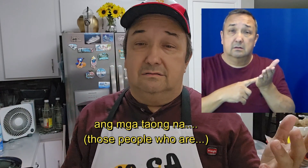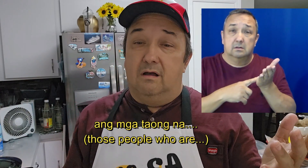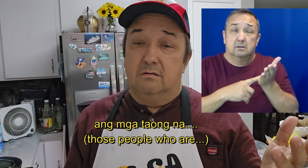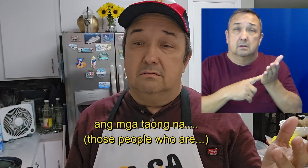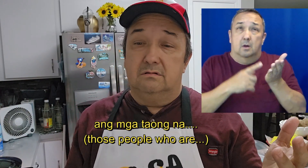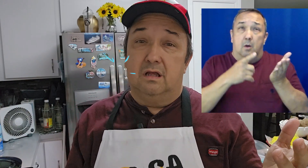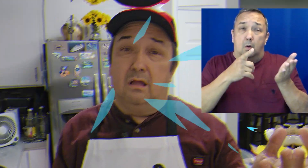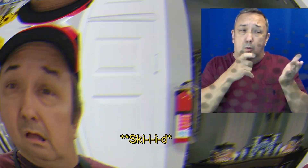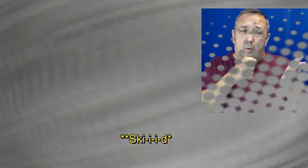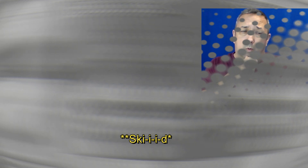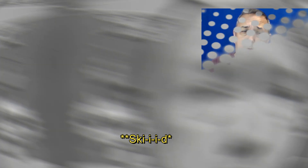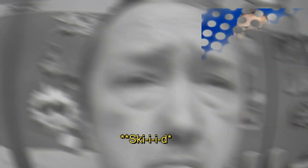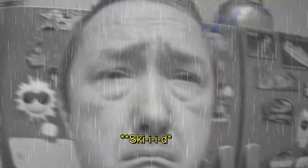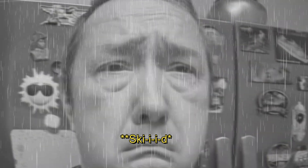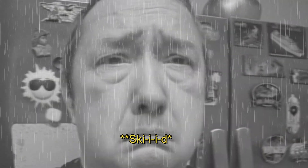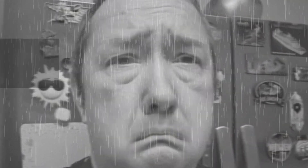ang nagkataong na